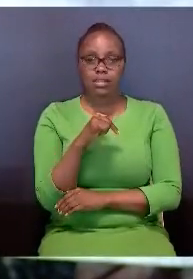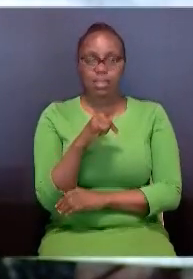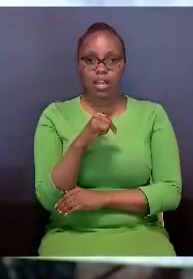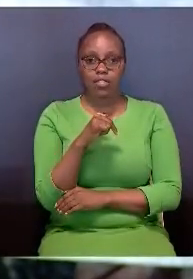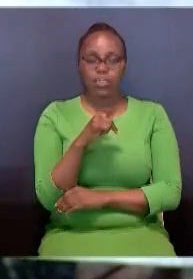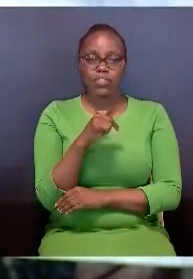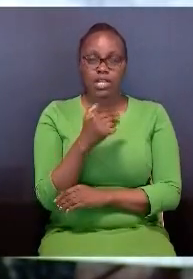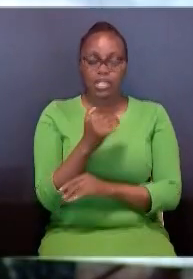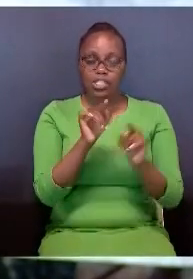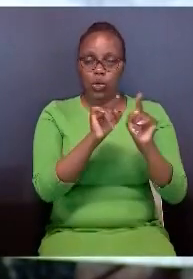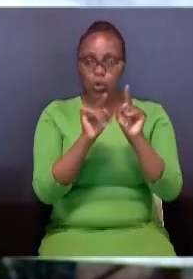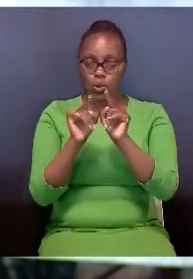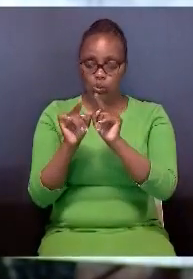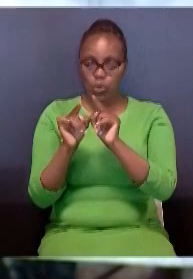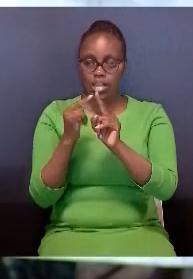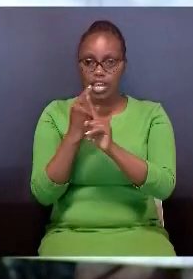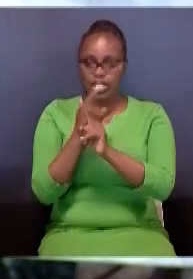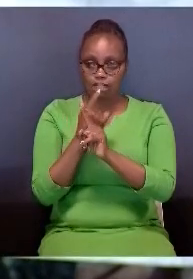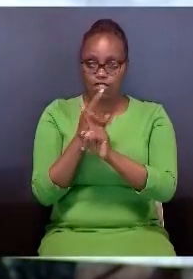measures,